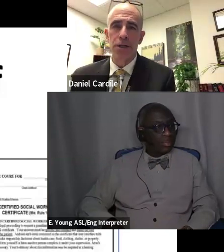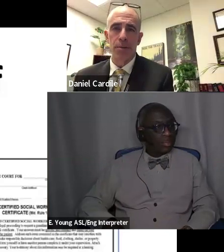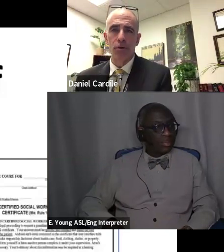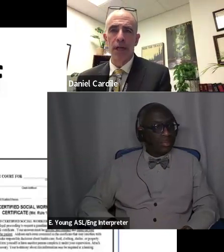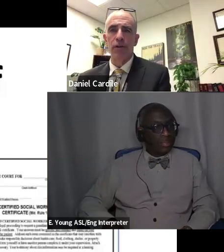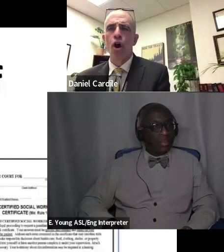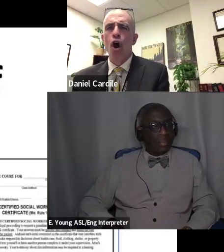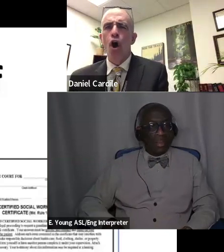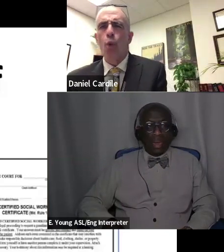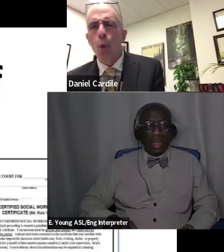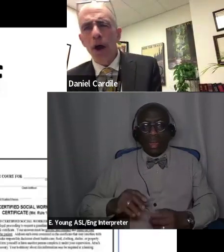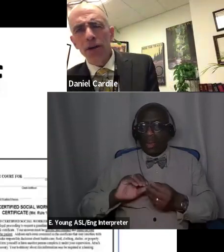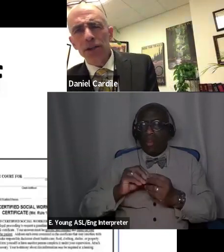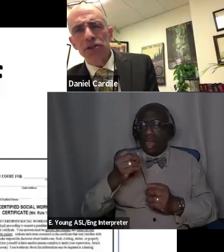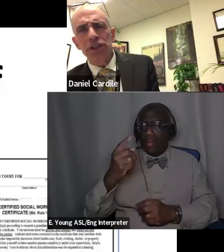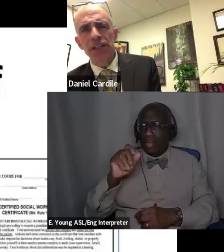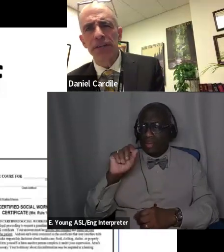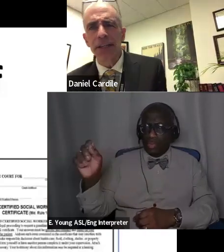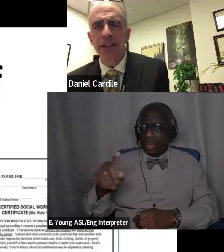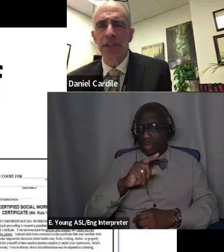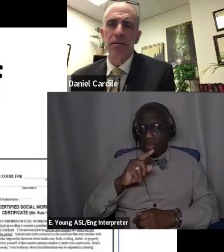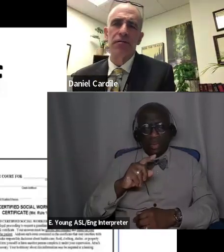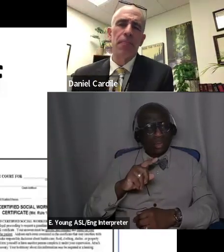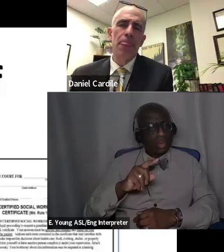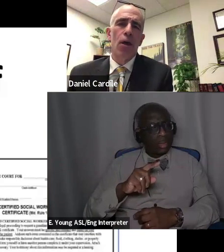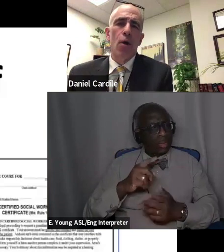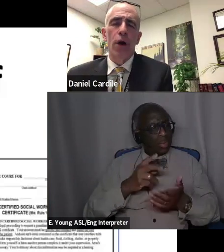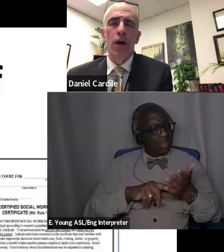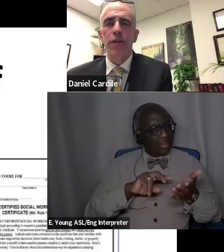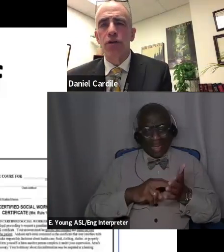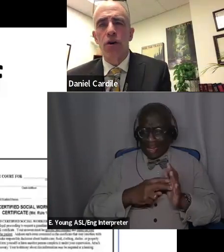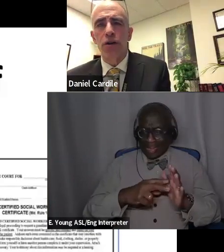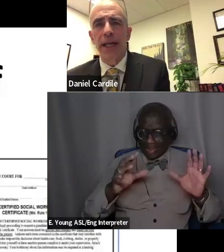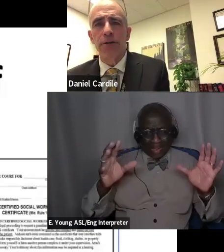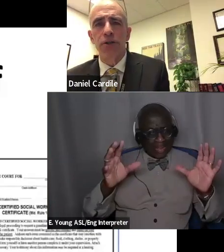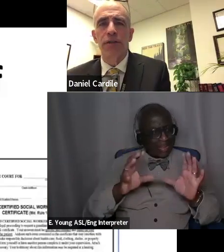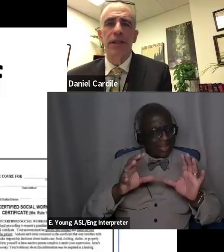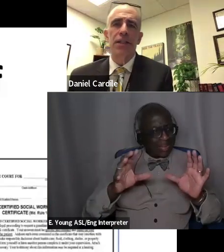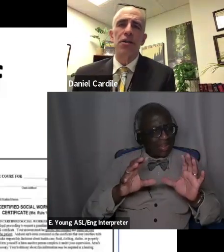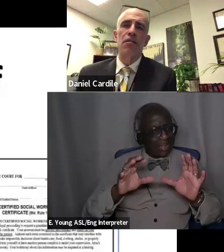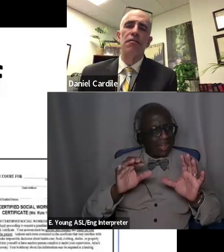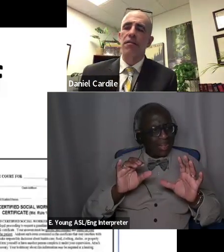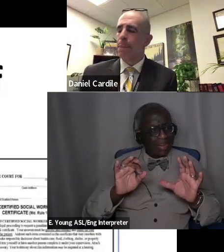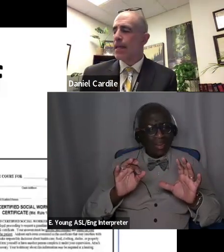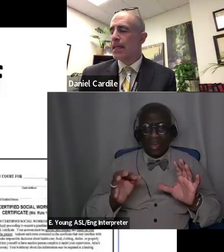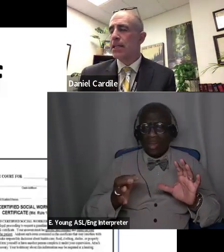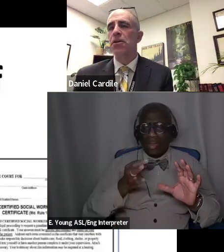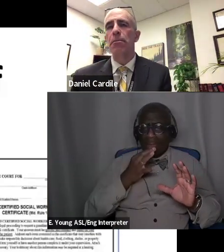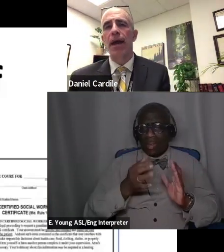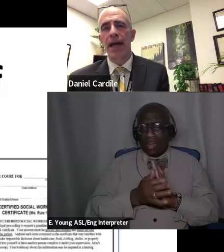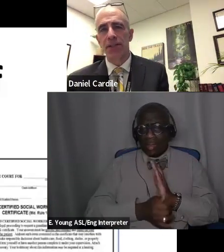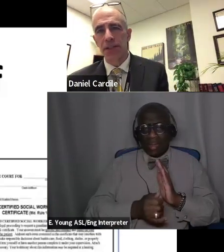All right, question number 11. What are certificates of, well, they're called now certificates